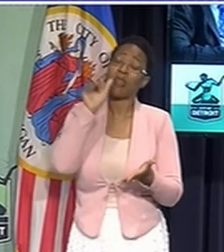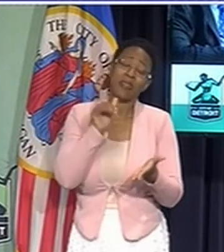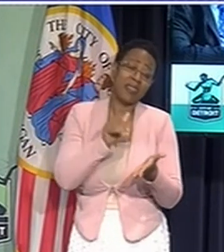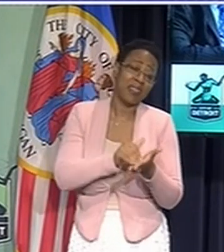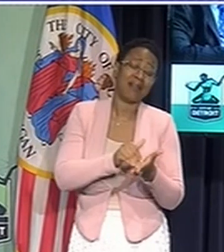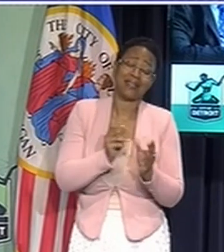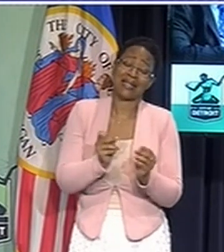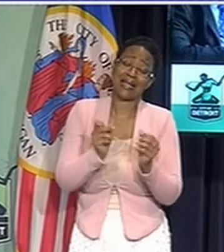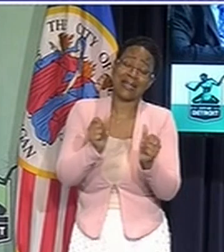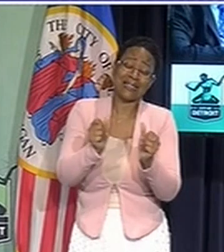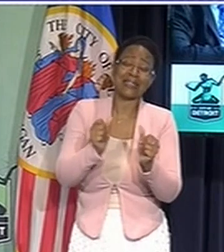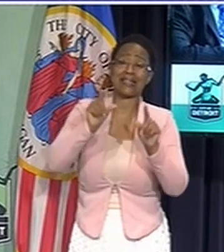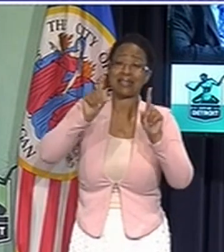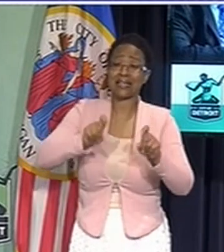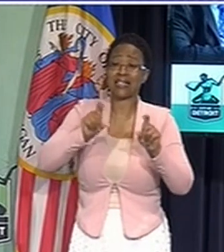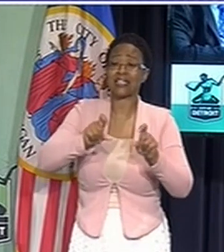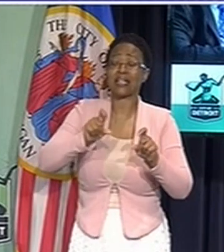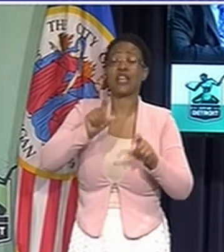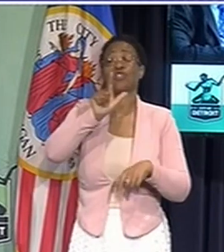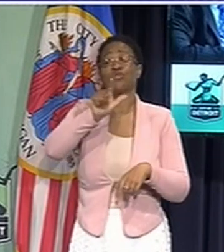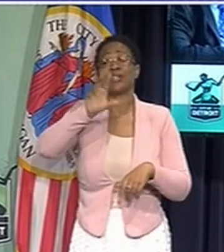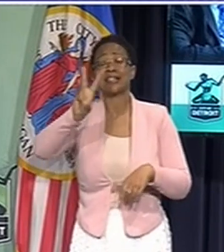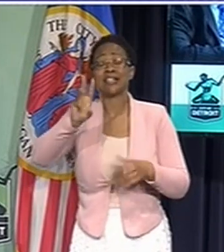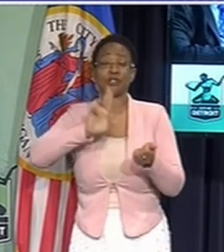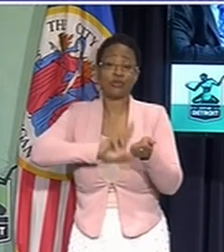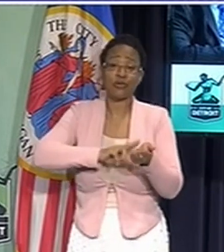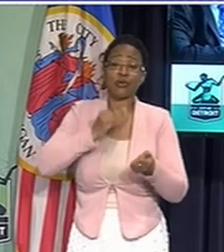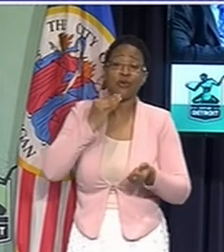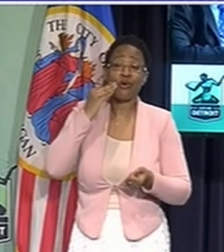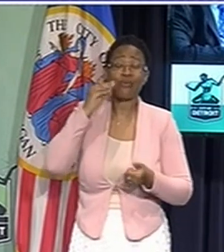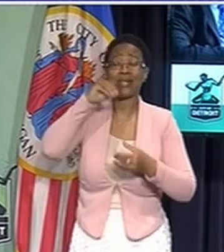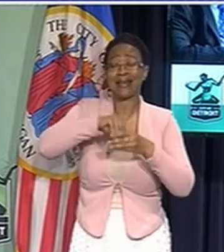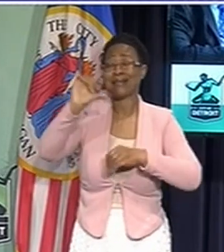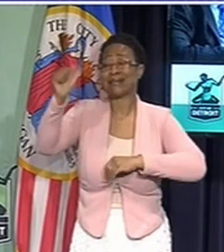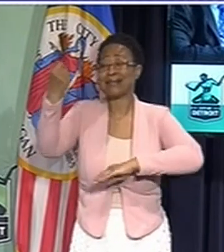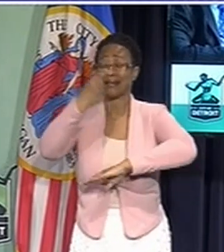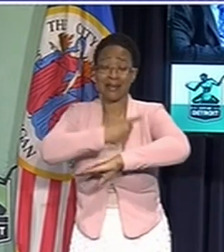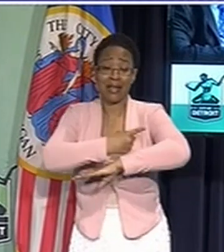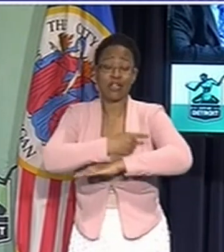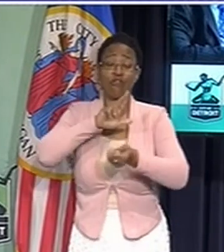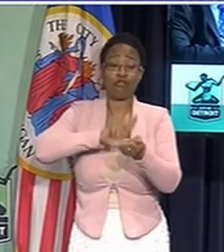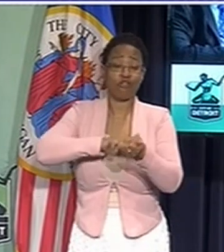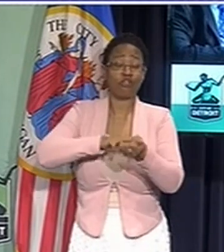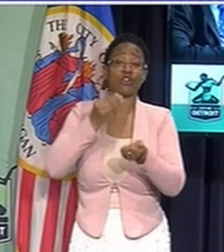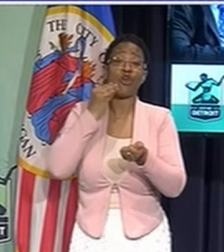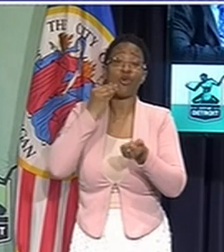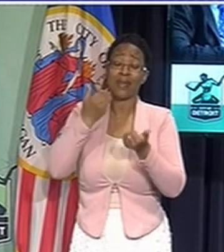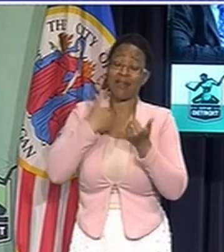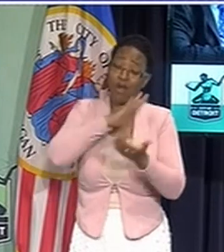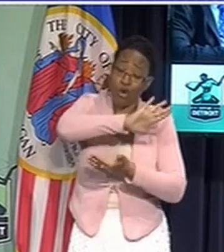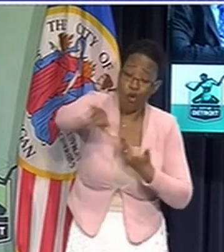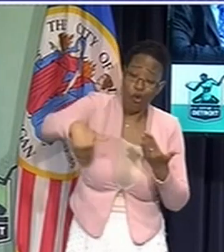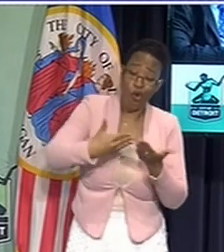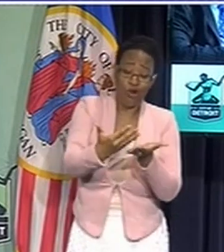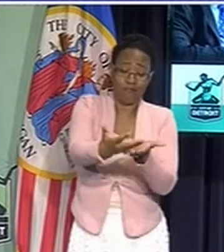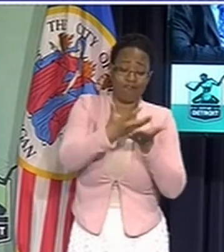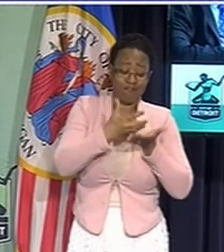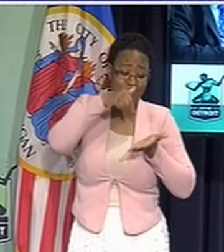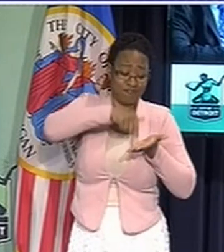across 26 nursing homes in 10 days. The nursing homes now have the information they need to